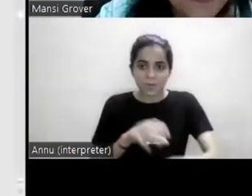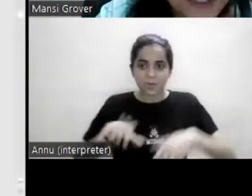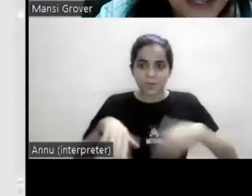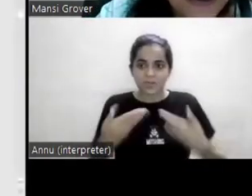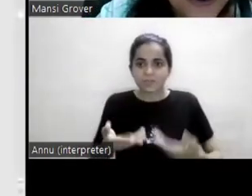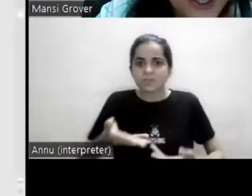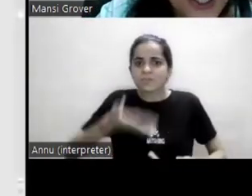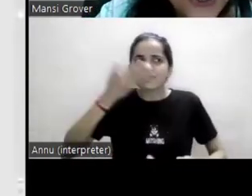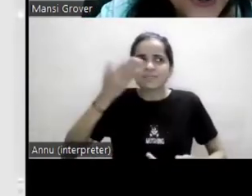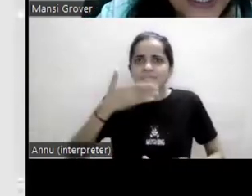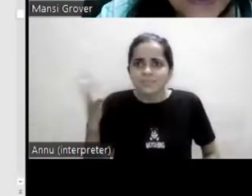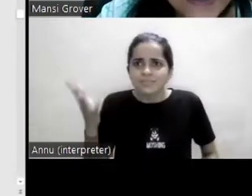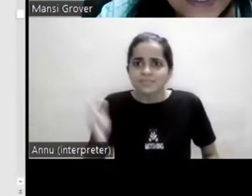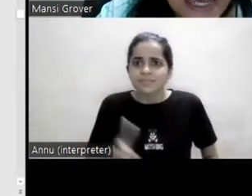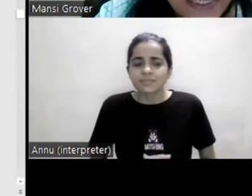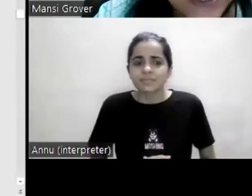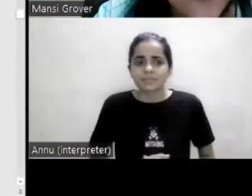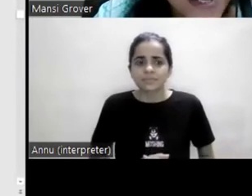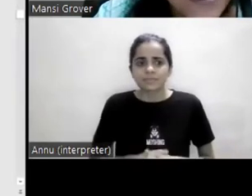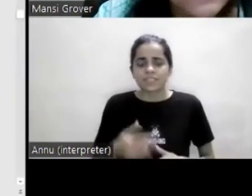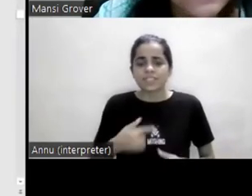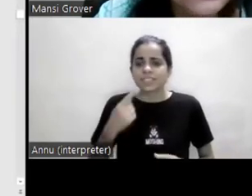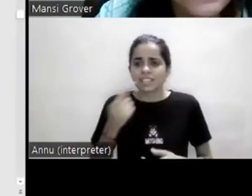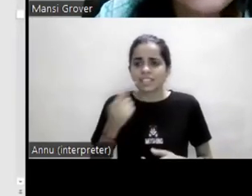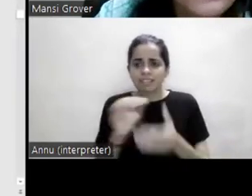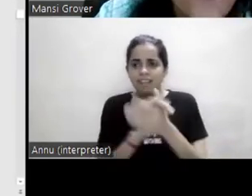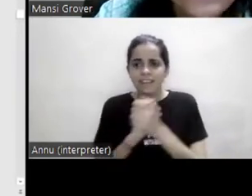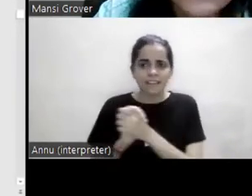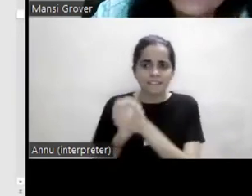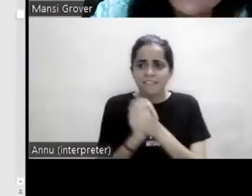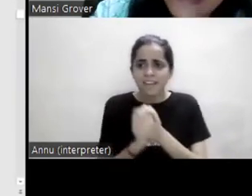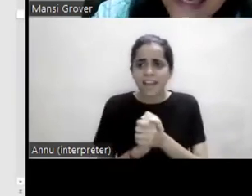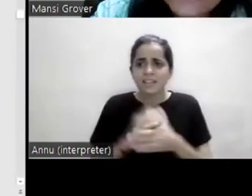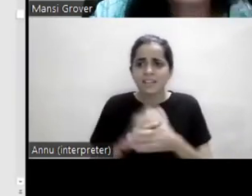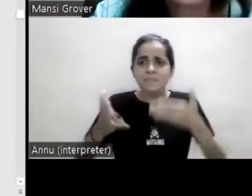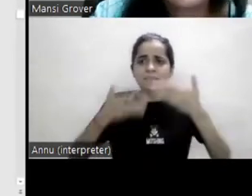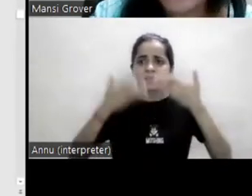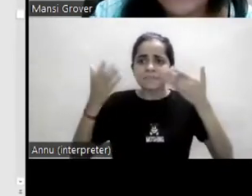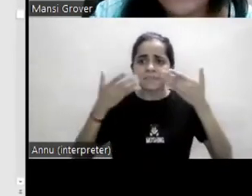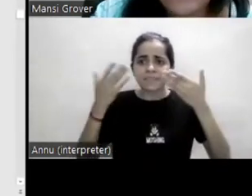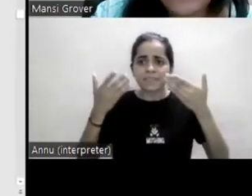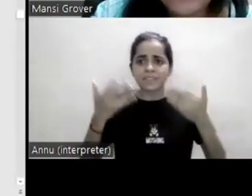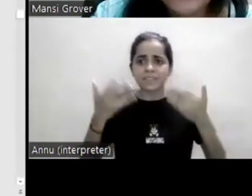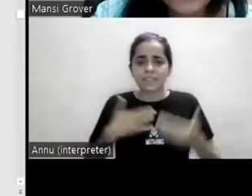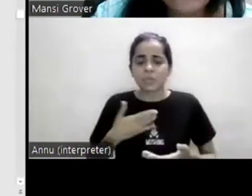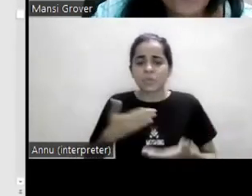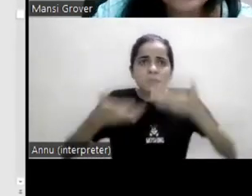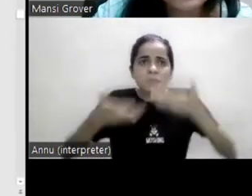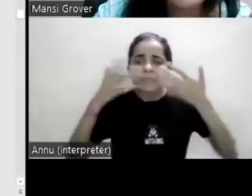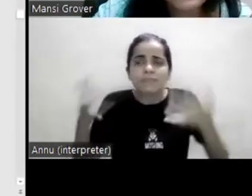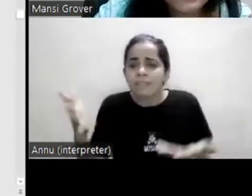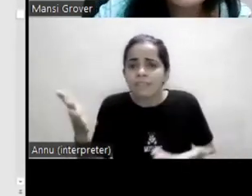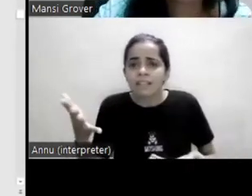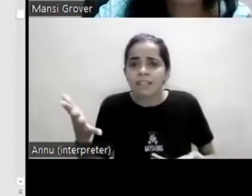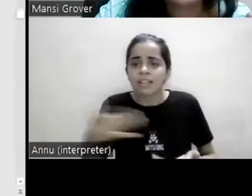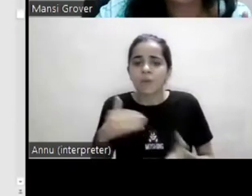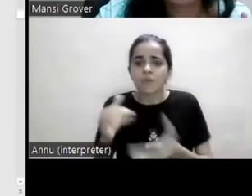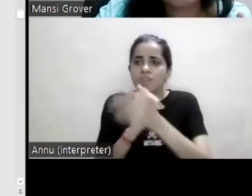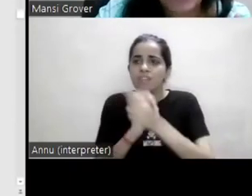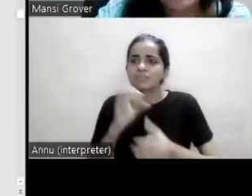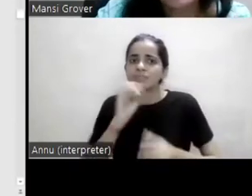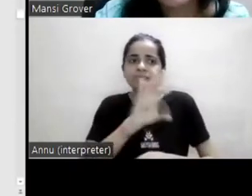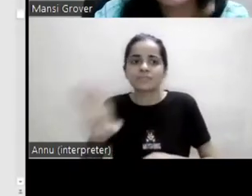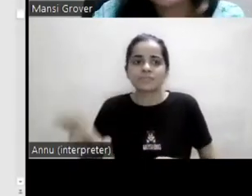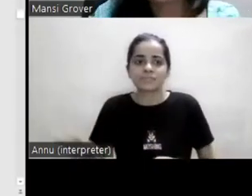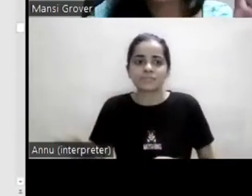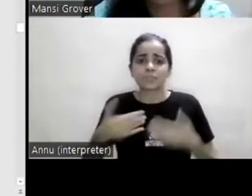smell himself. So he's telling his friends that he has lost his smell. So he wanted his smell to